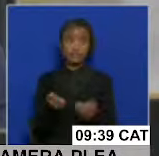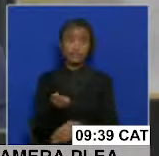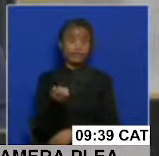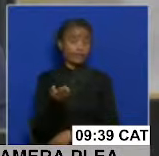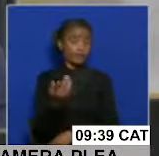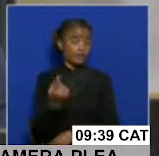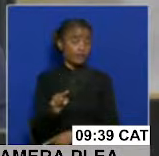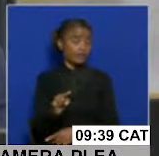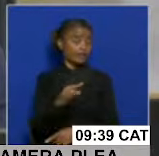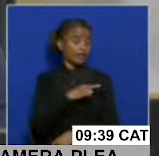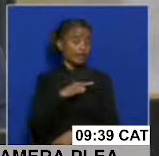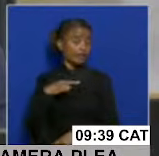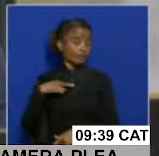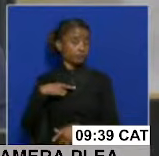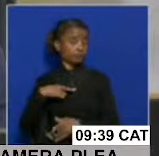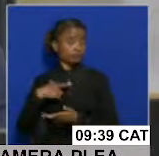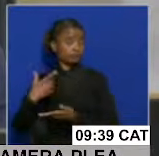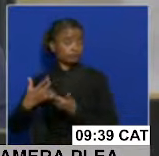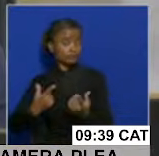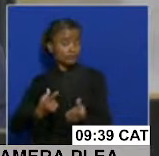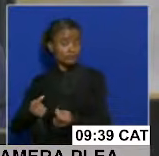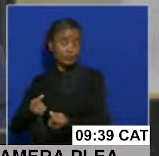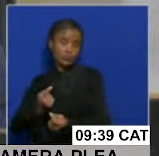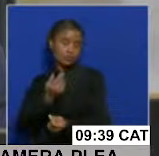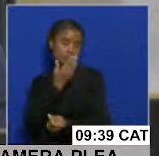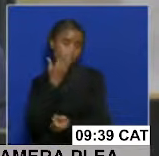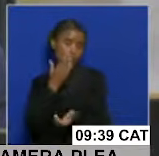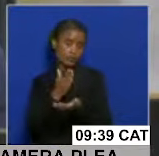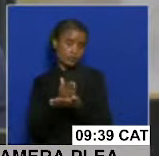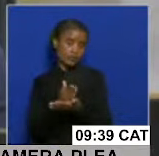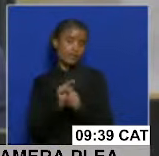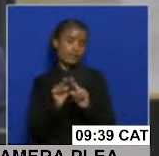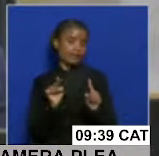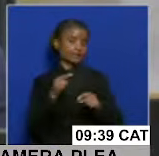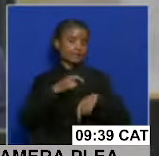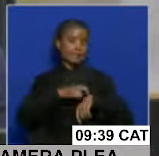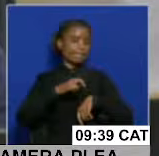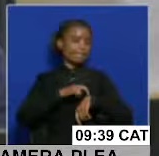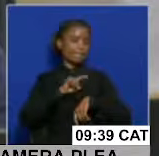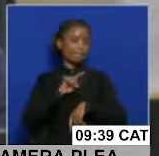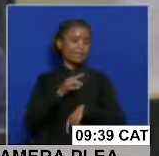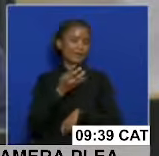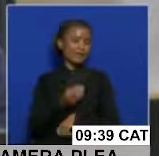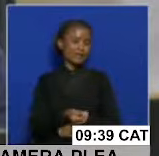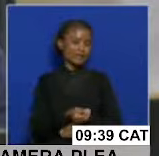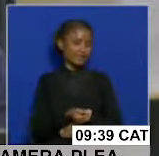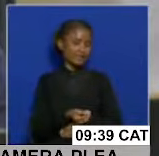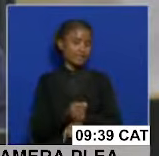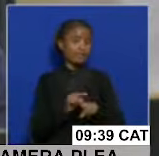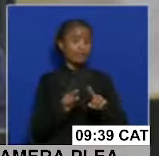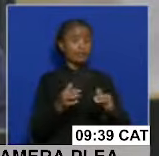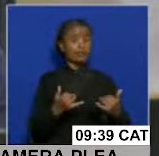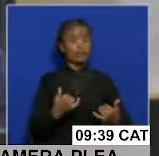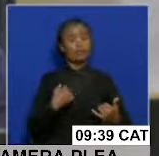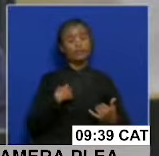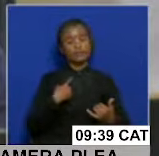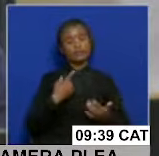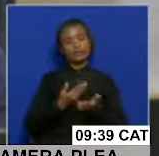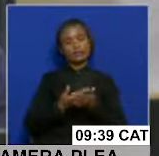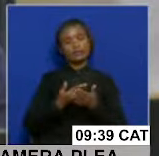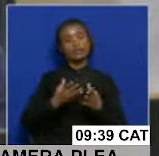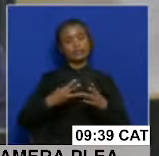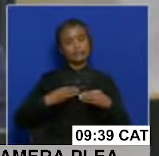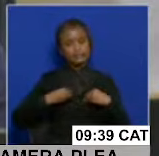we simply do not have the luxury of time. So mainly from where I'm sitting, I will grant the